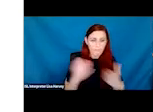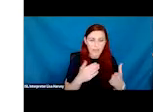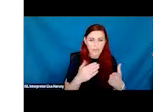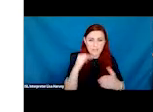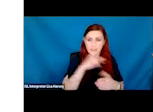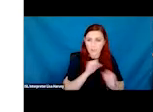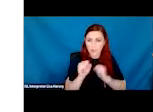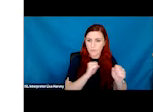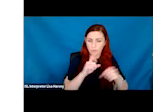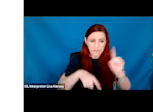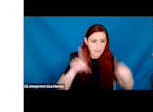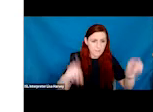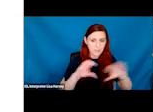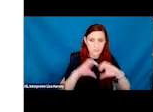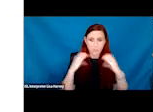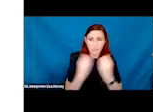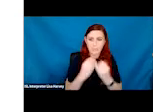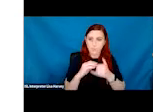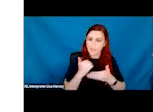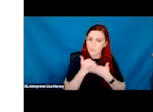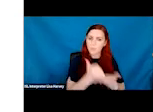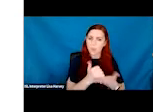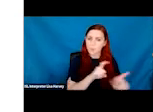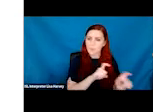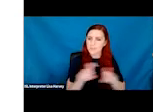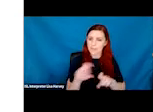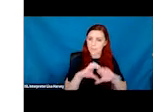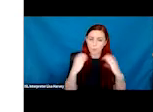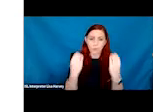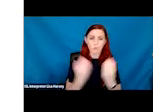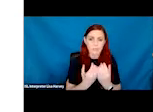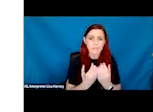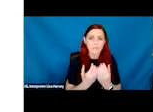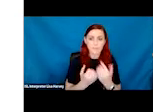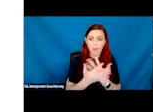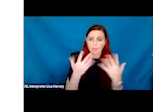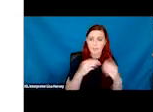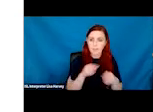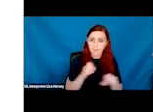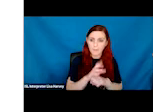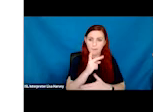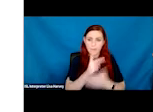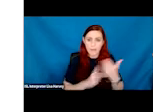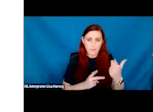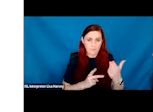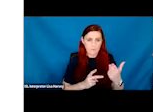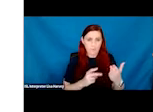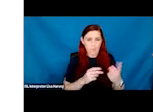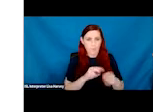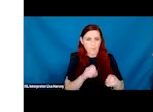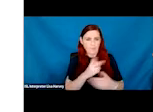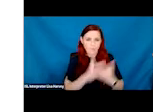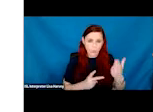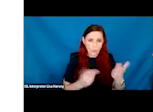we serve and to support and build sustainable communities where all the people of the county feel valued, welcome and included. In order